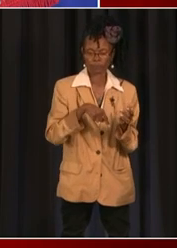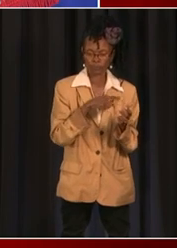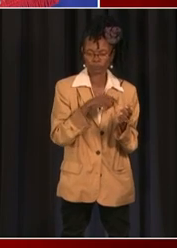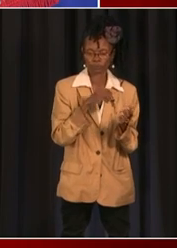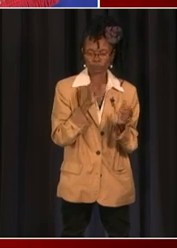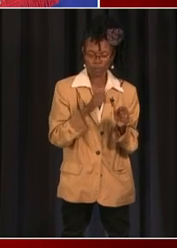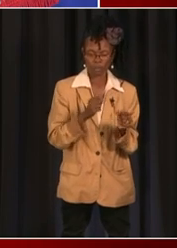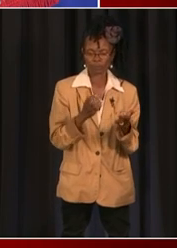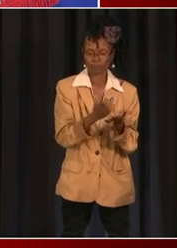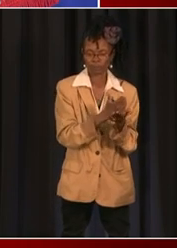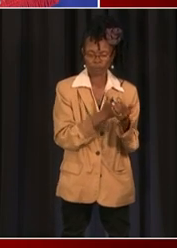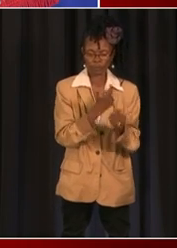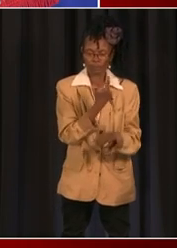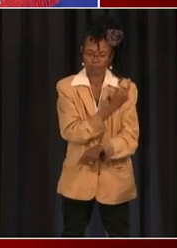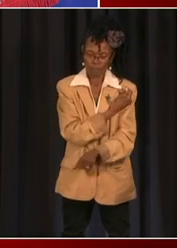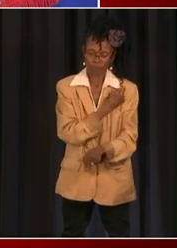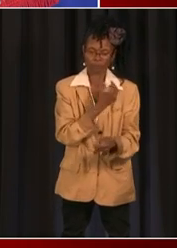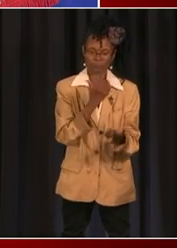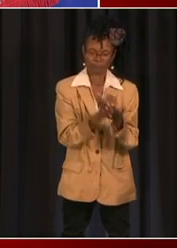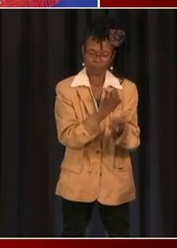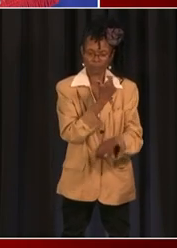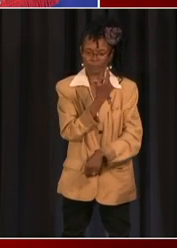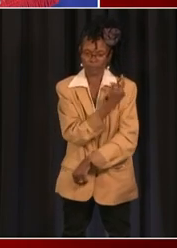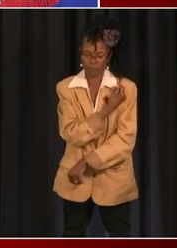vaccinated are vaccinated.